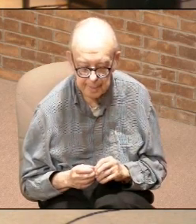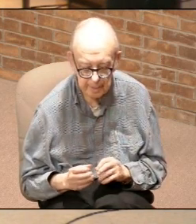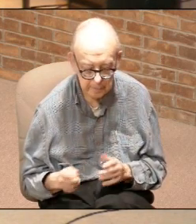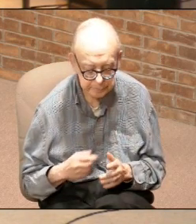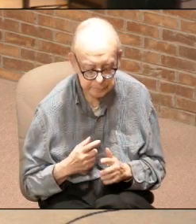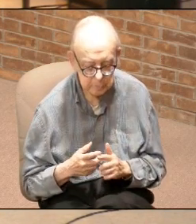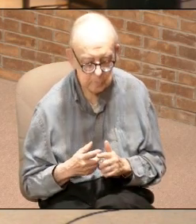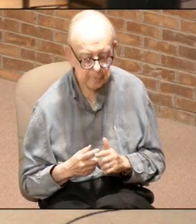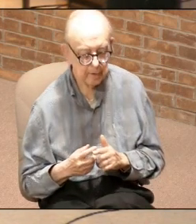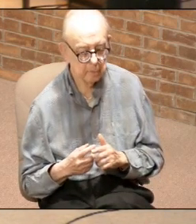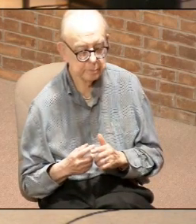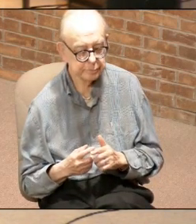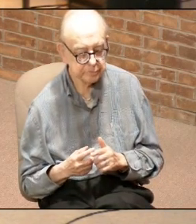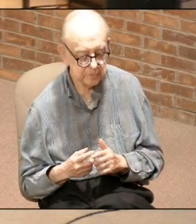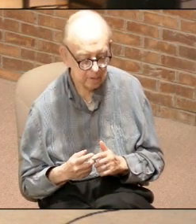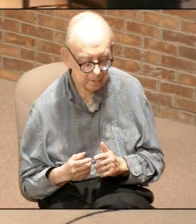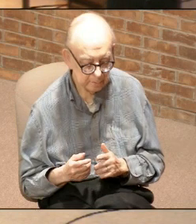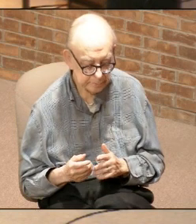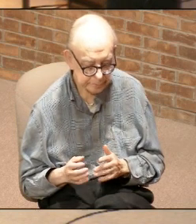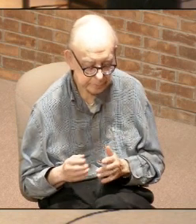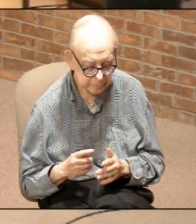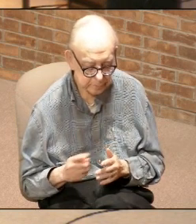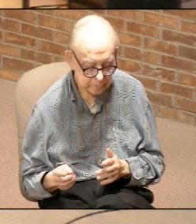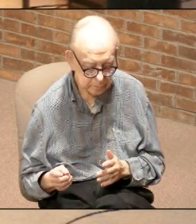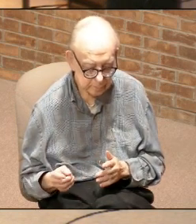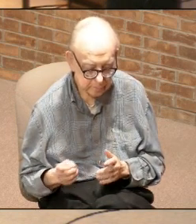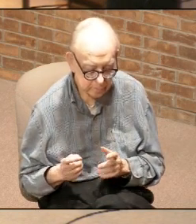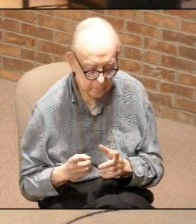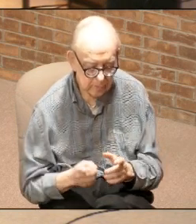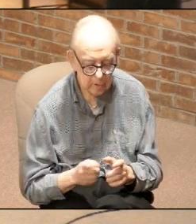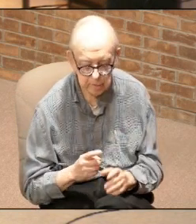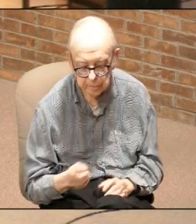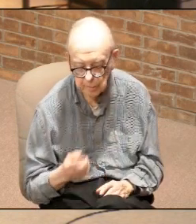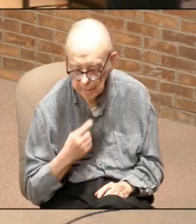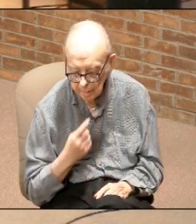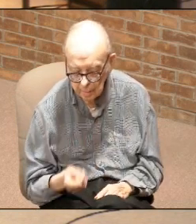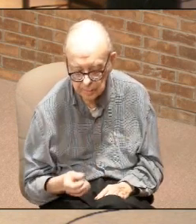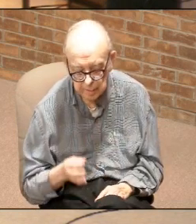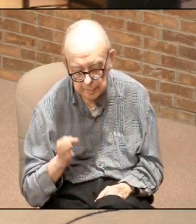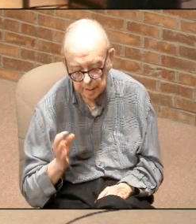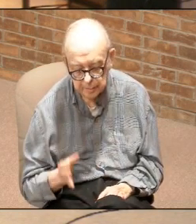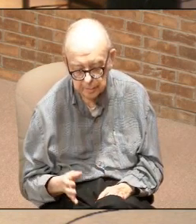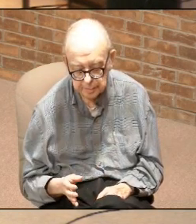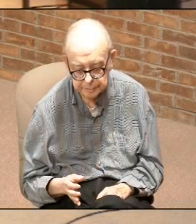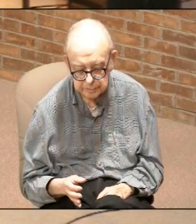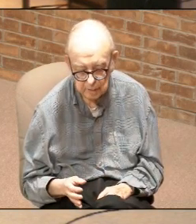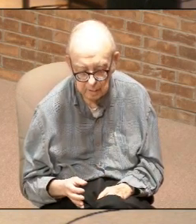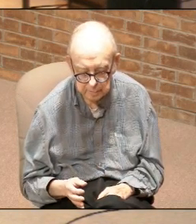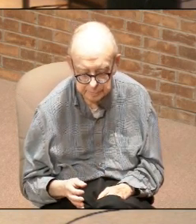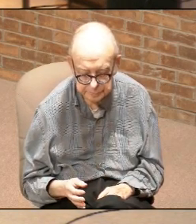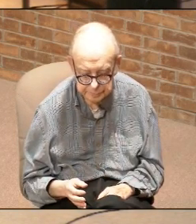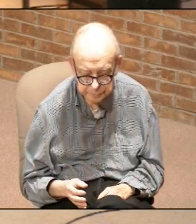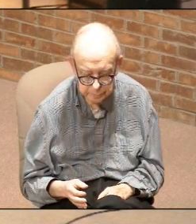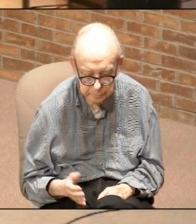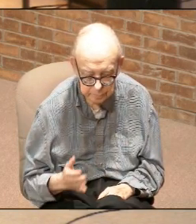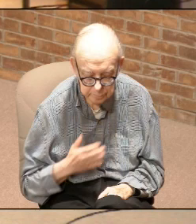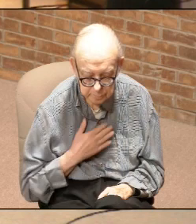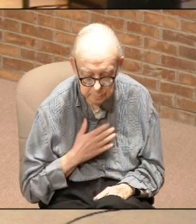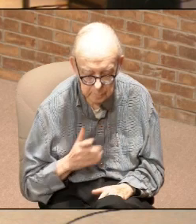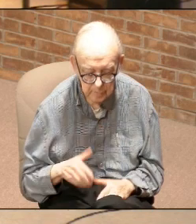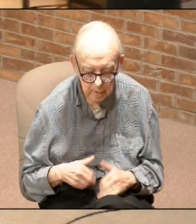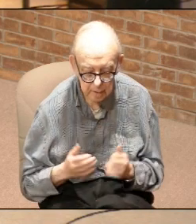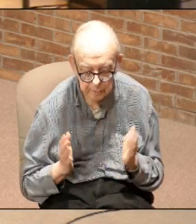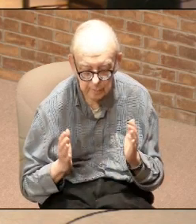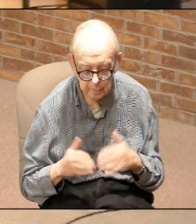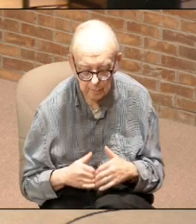and then they run to you and they'll say pastor my life has fallen